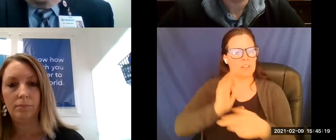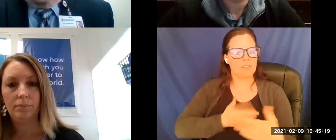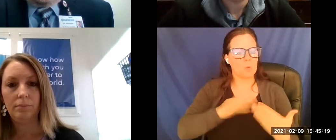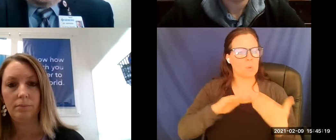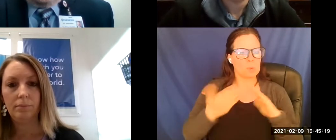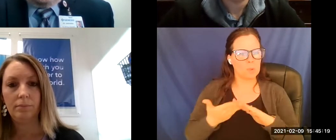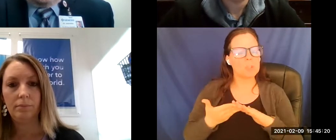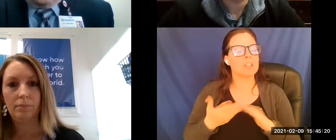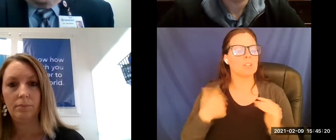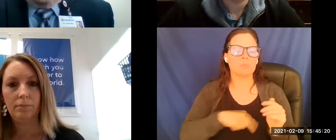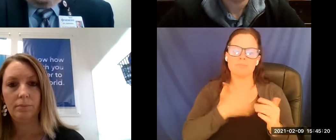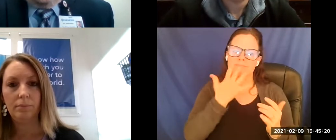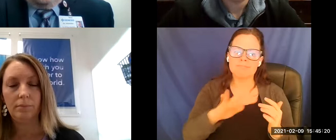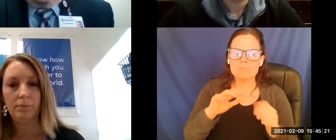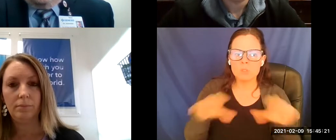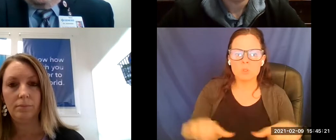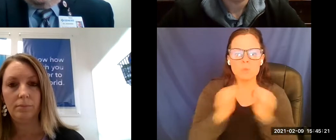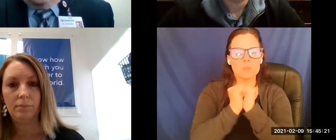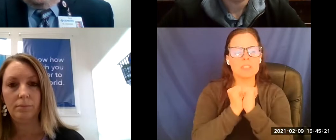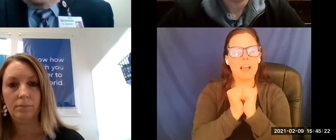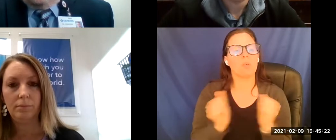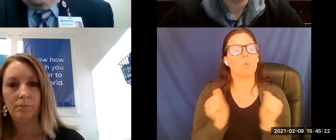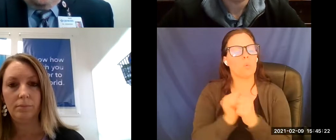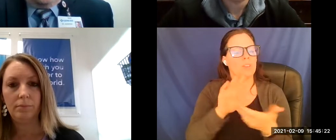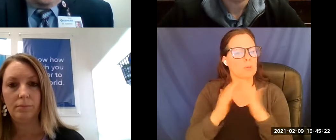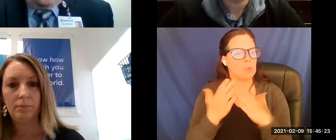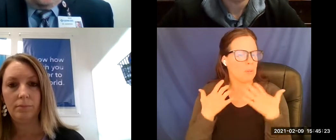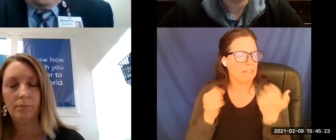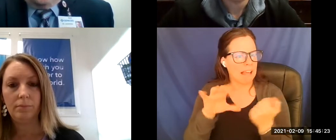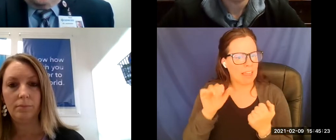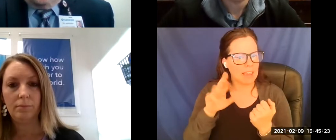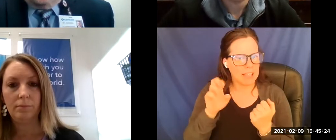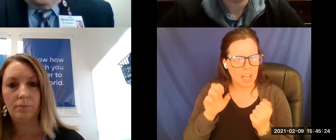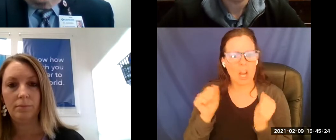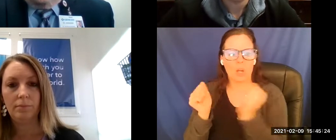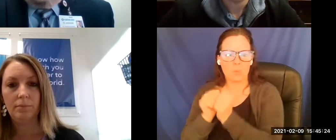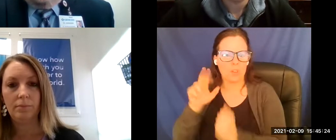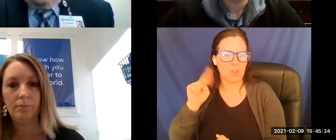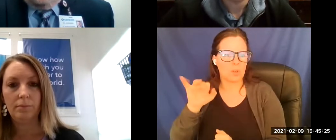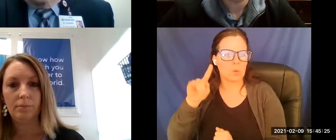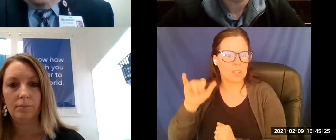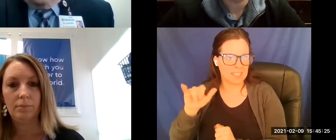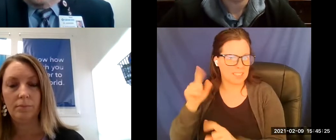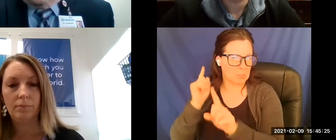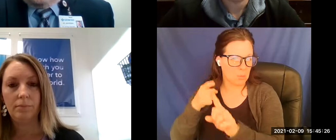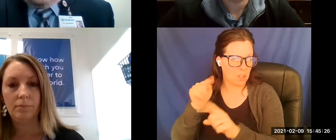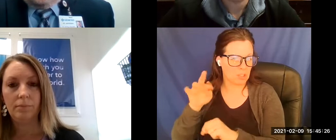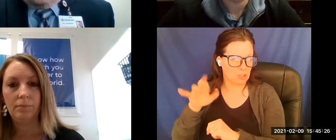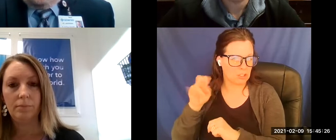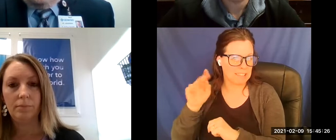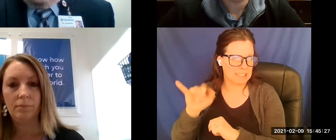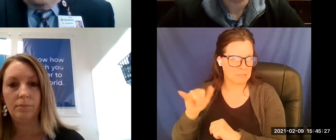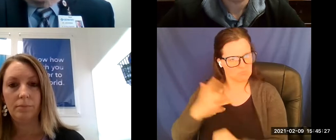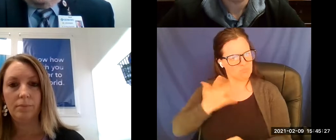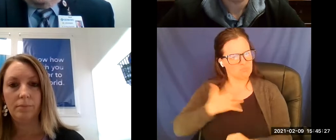really fortunate to do this together with community healthcare and with UnityPoint Trinity. We feel that we have great working relationship